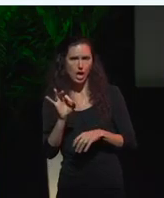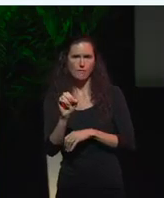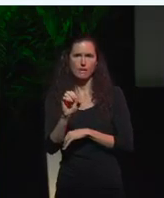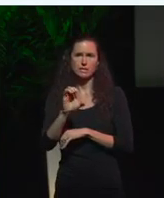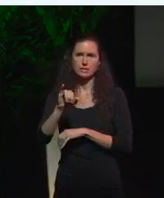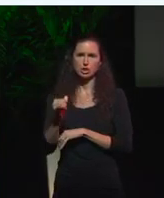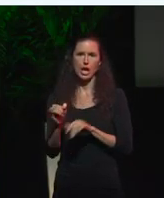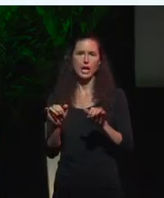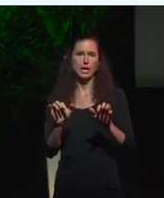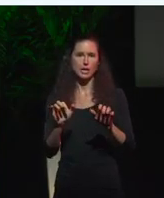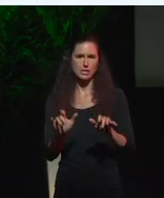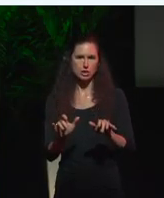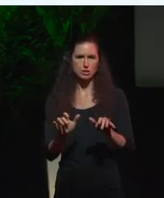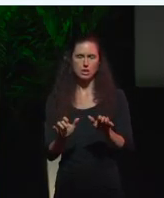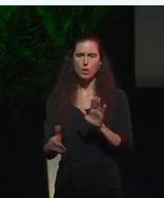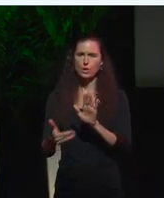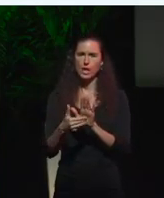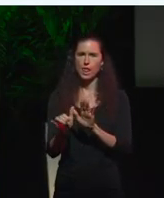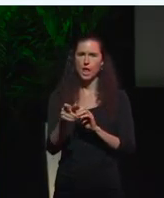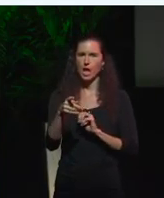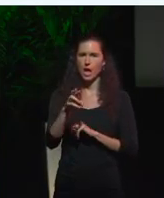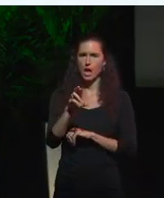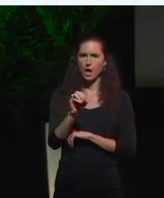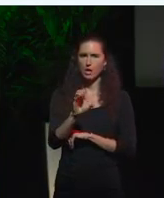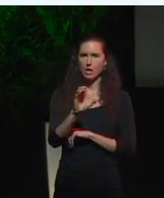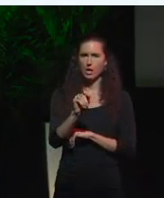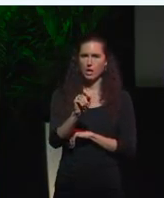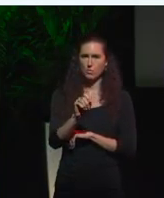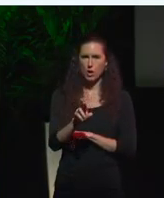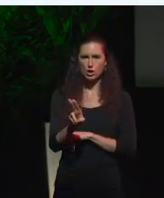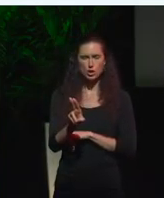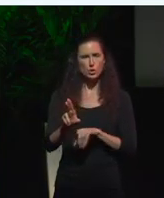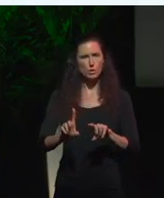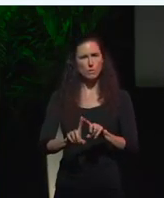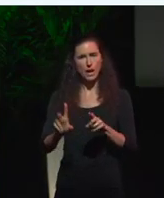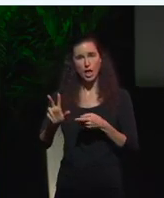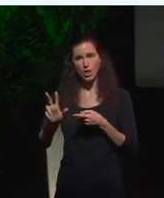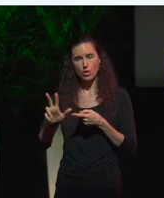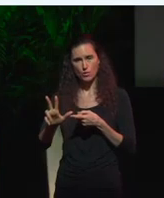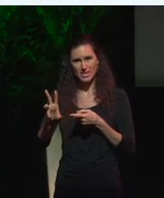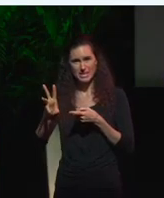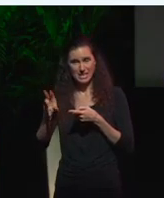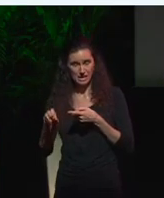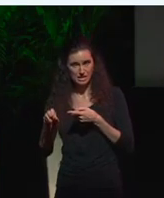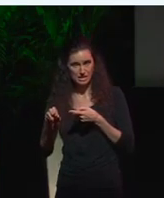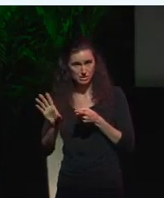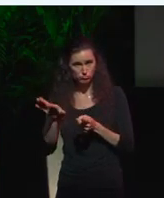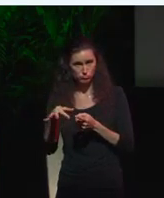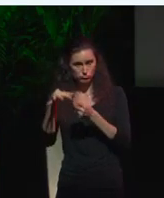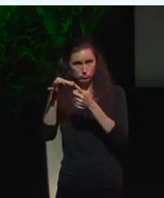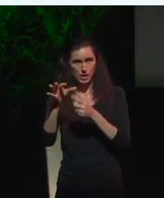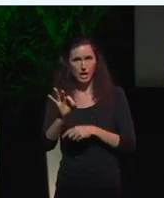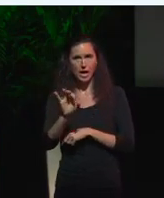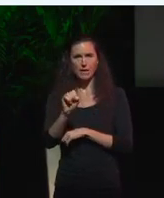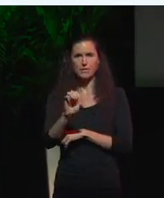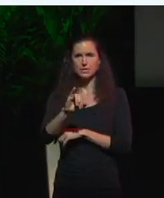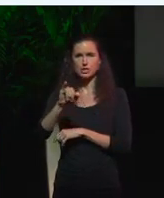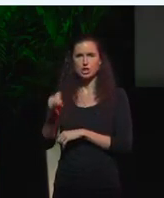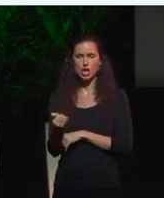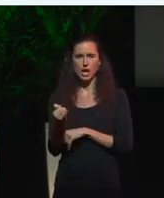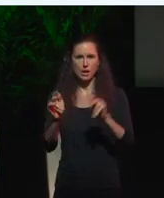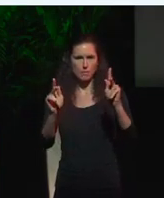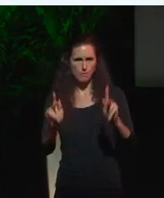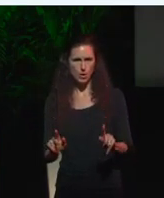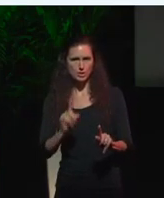proctor. So again, much like ProctorU, except the main difference here with Proctor 360 is this FSCJ proctor that's